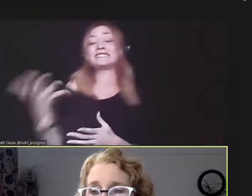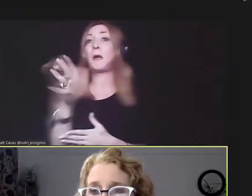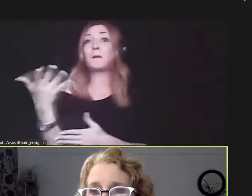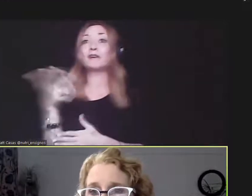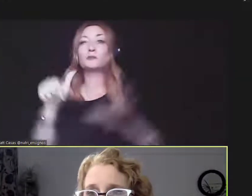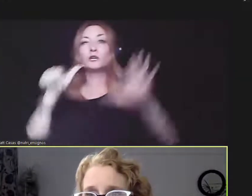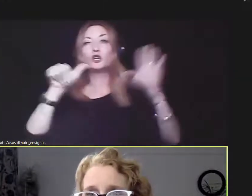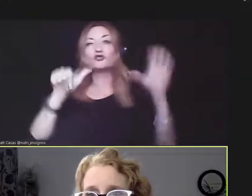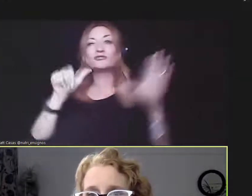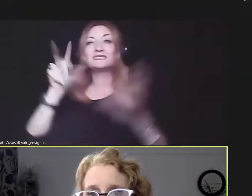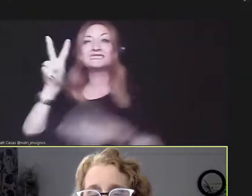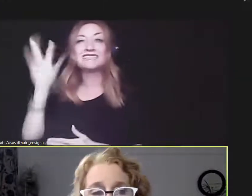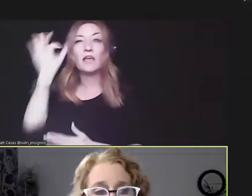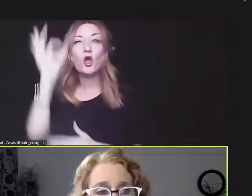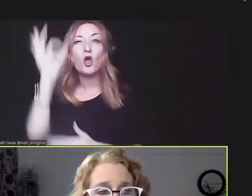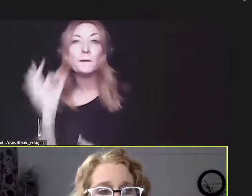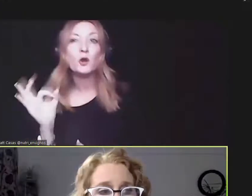this